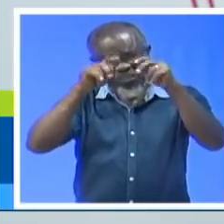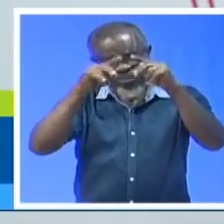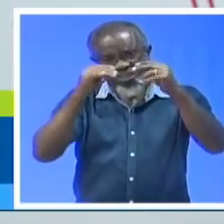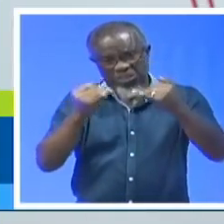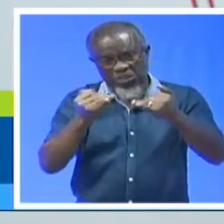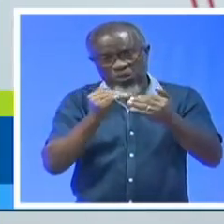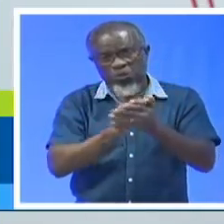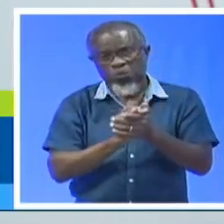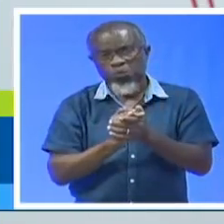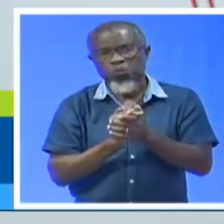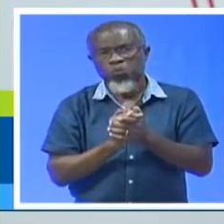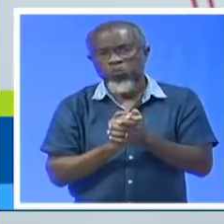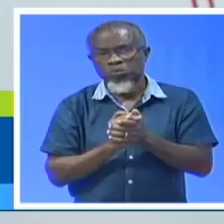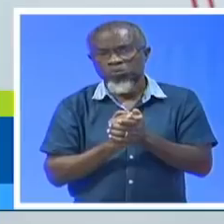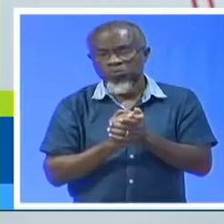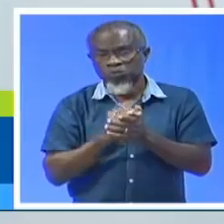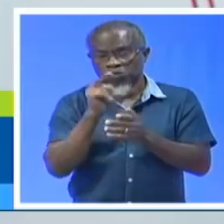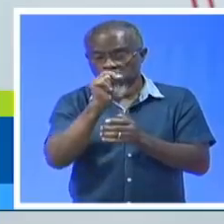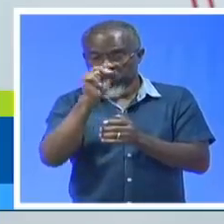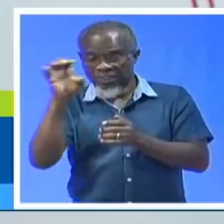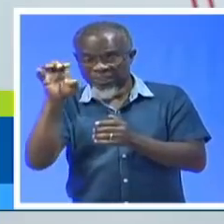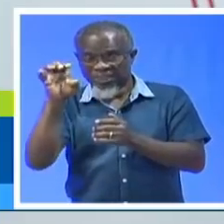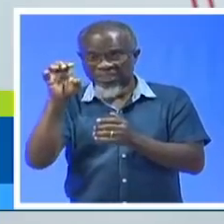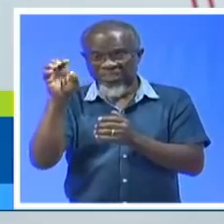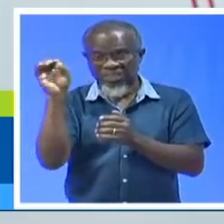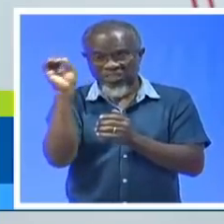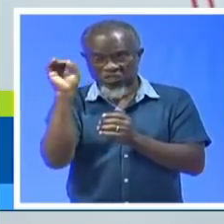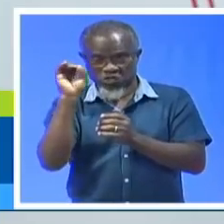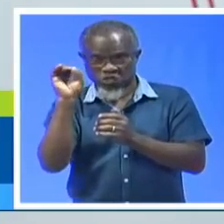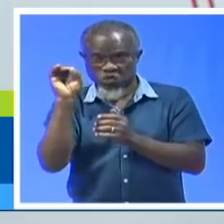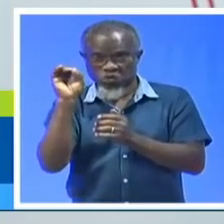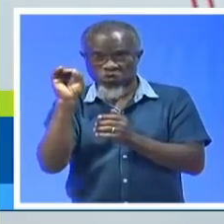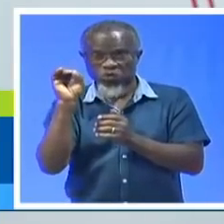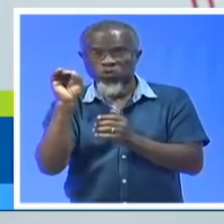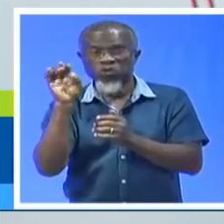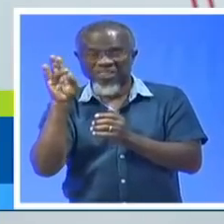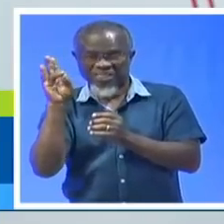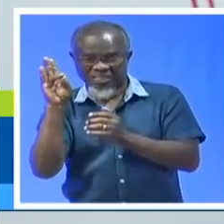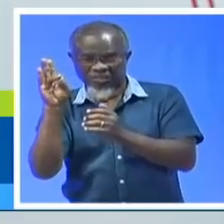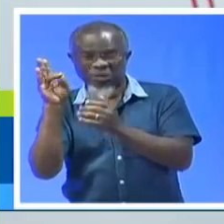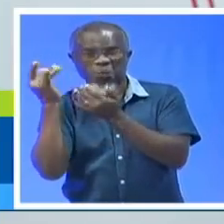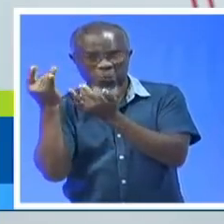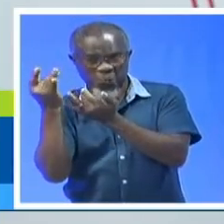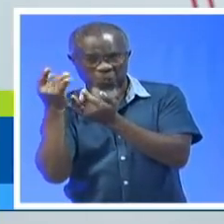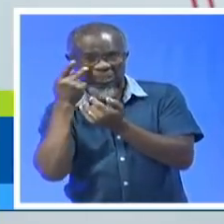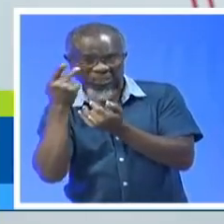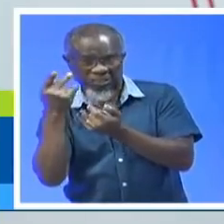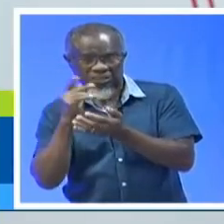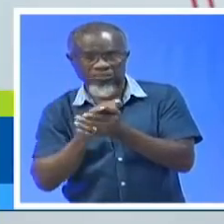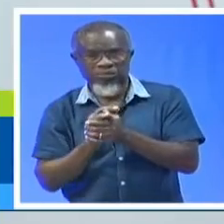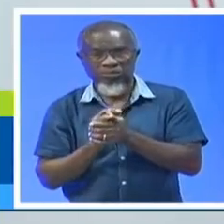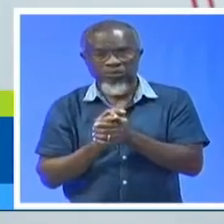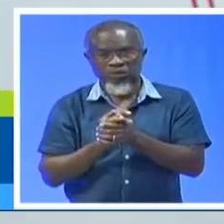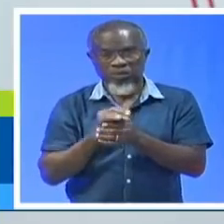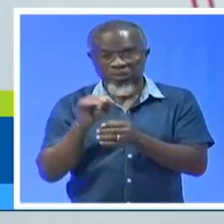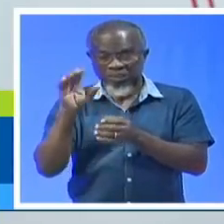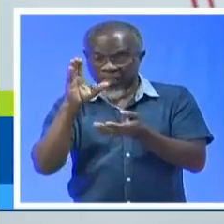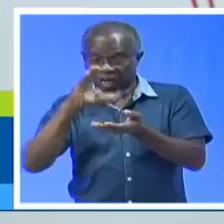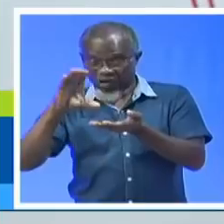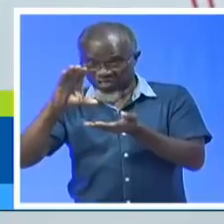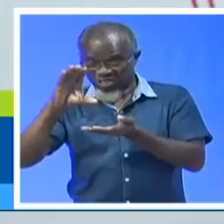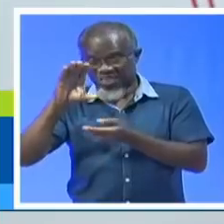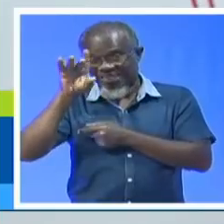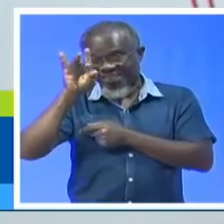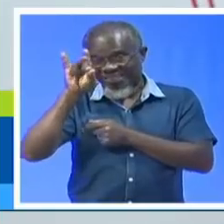Northeastern, 0 positive, 0 negative, 7 pending. Caroni, 8 positive, 5 negative,